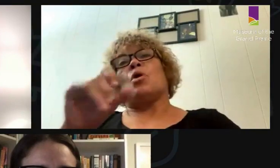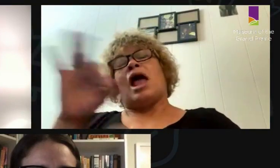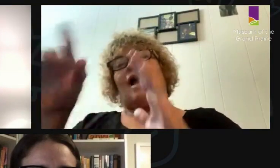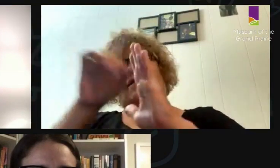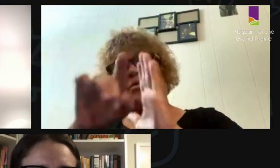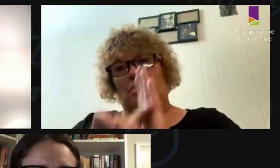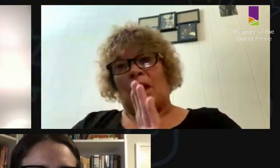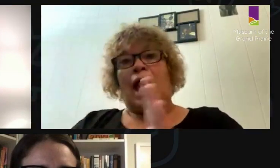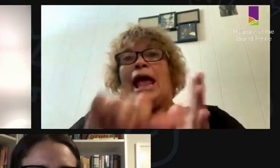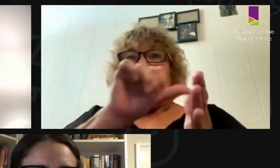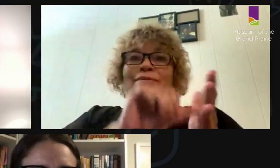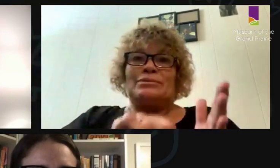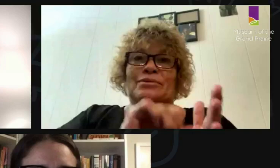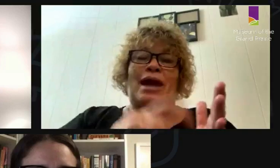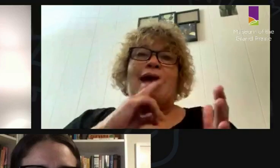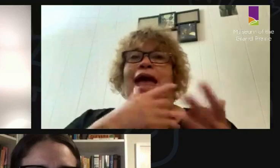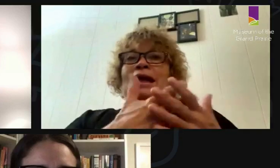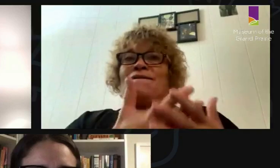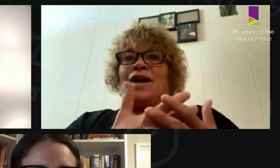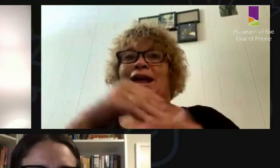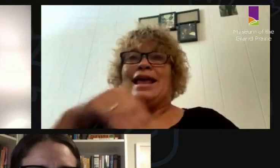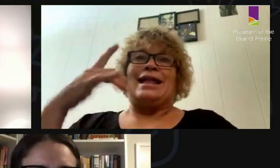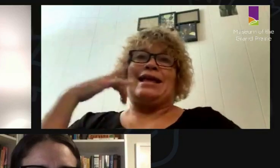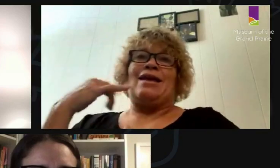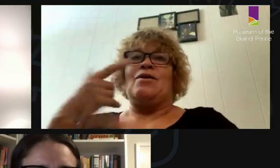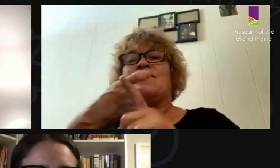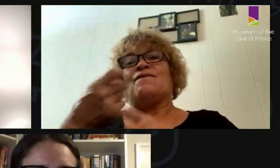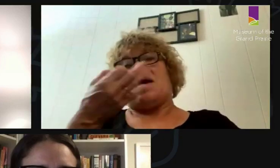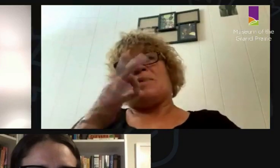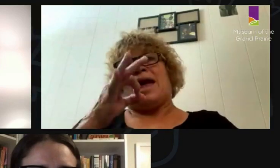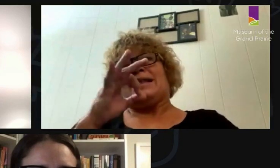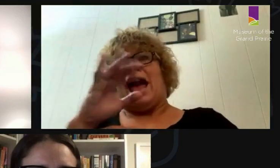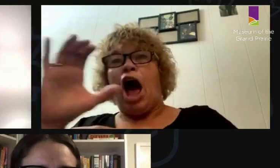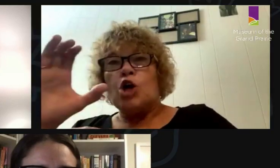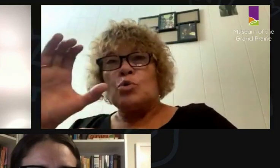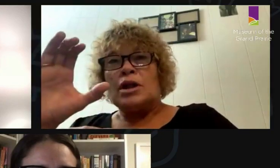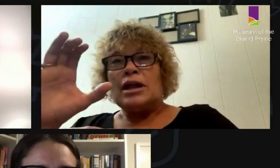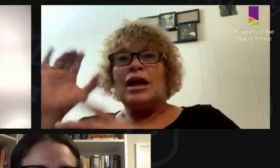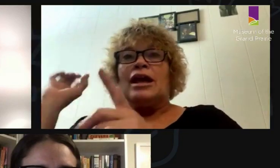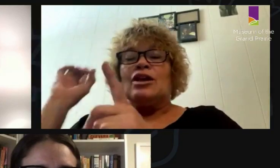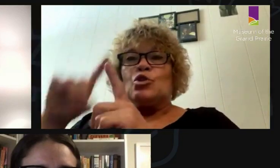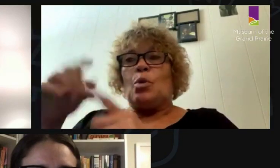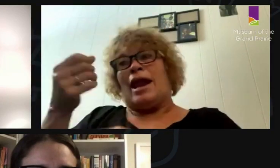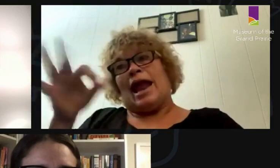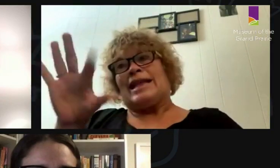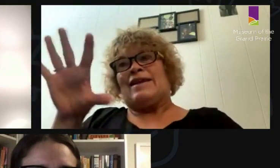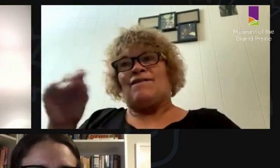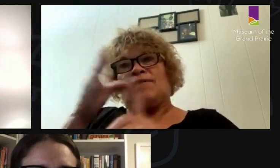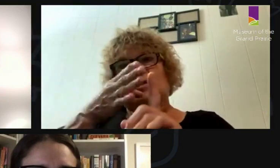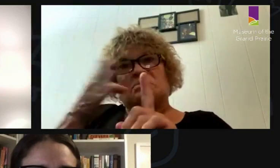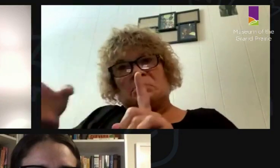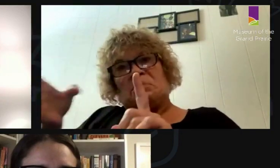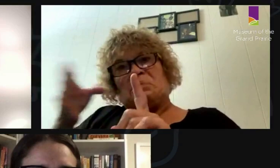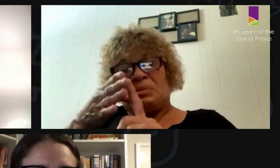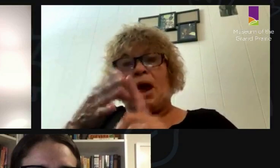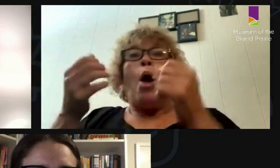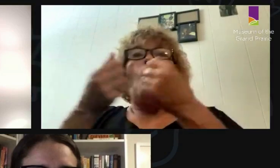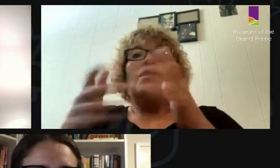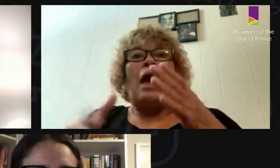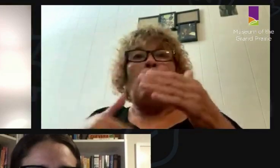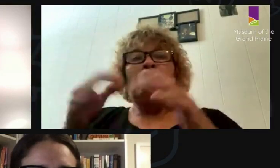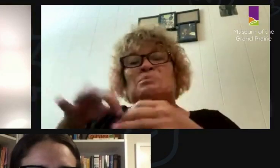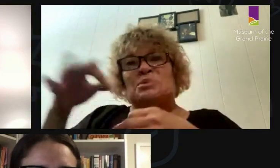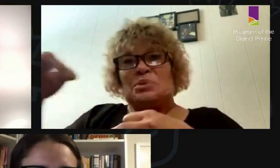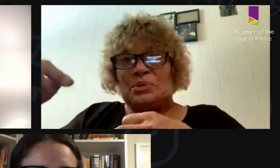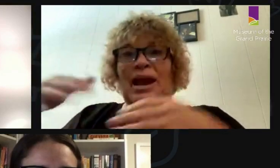and Confinement in California from 1900 to the 1950s. So without further ado, let's